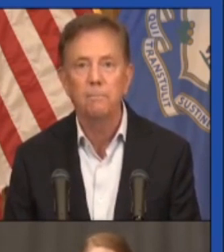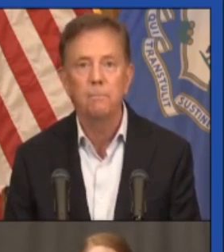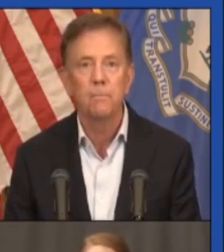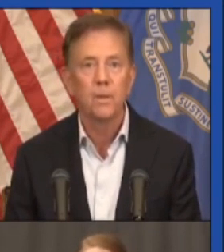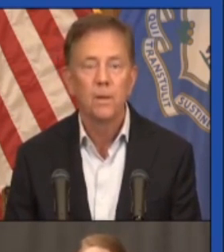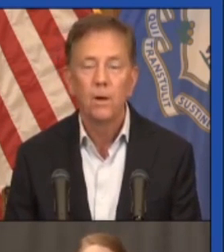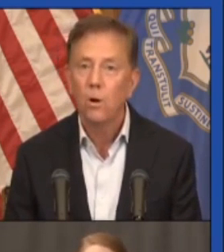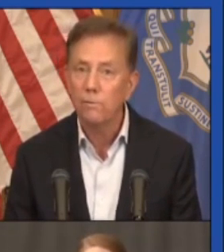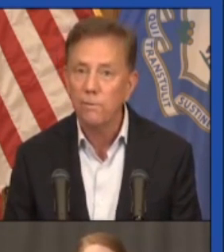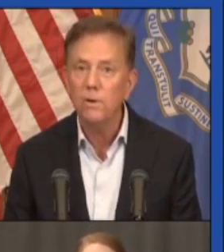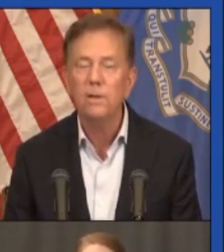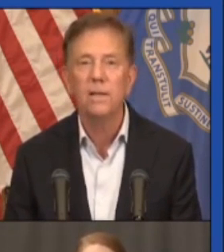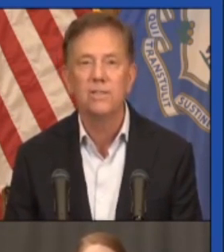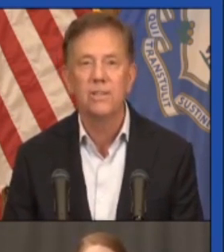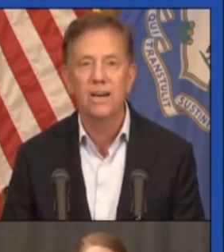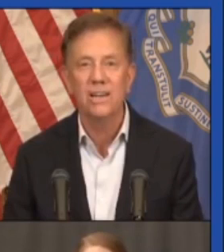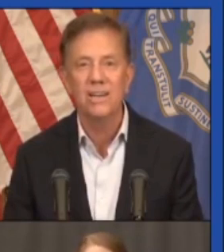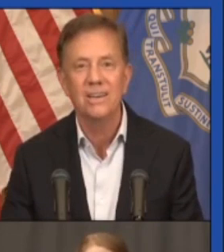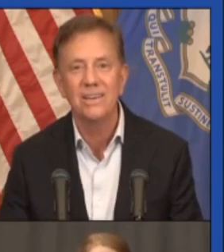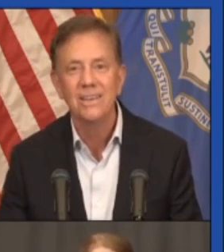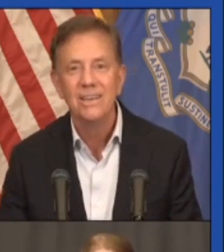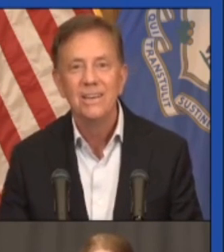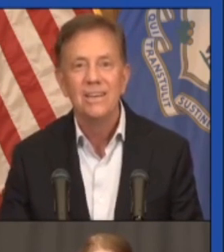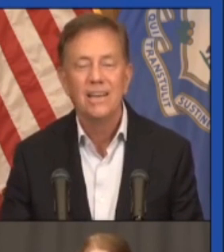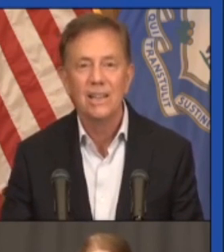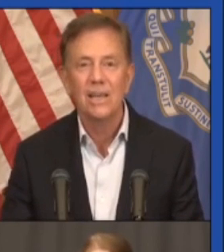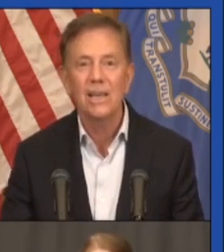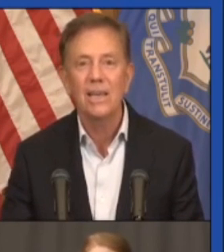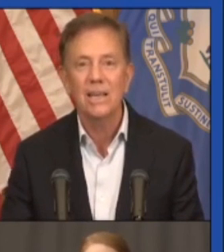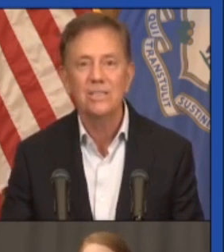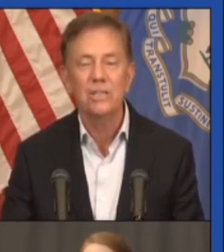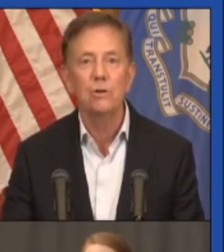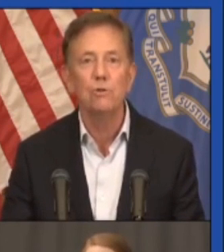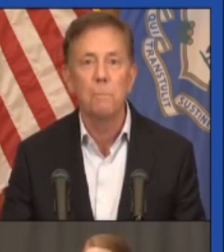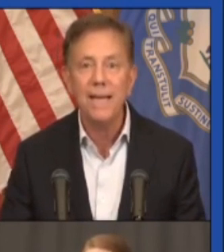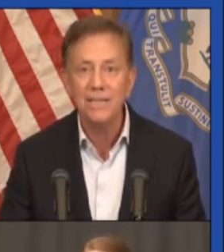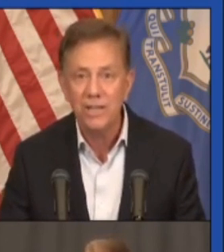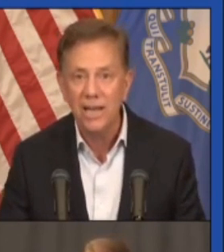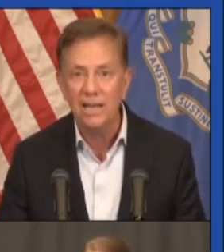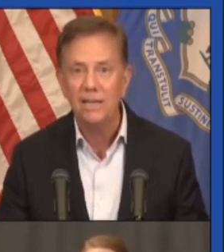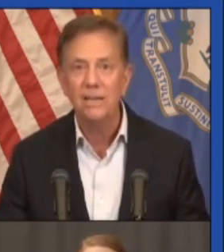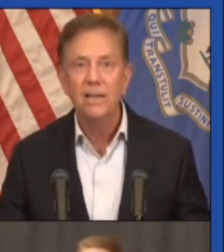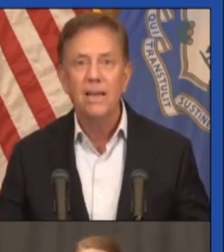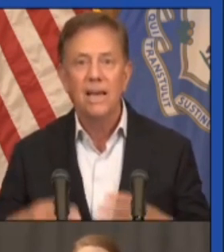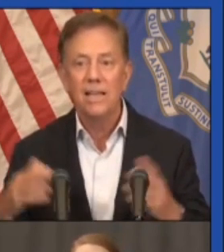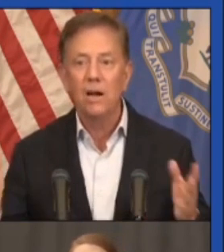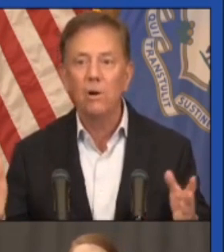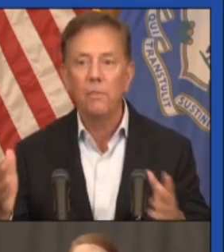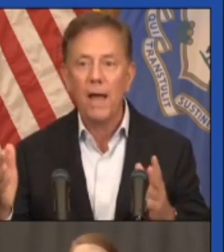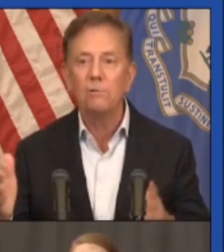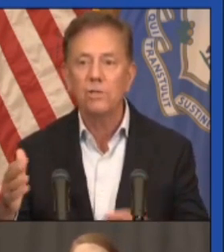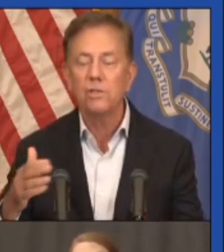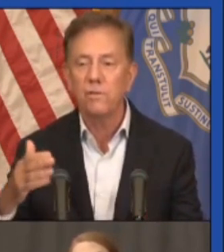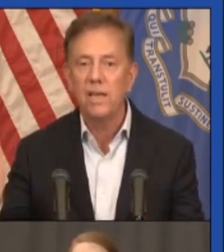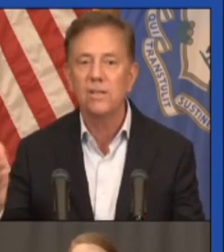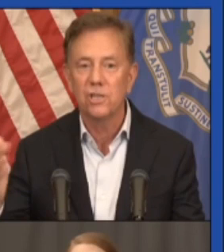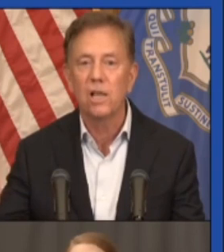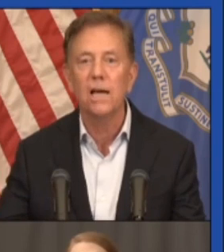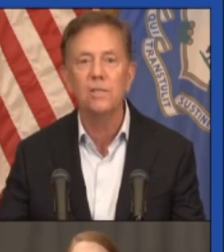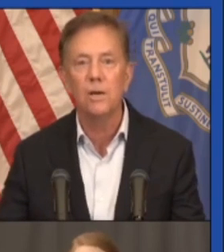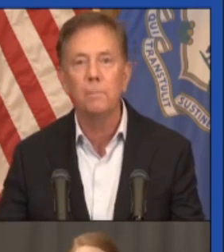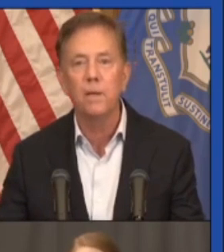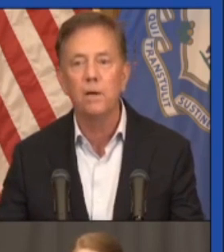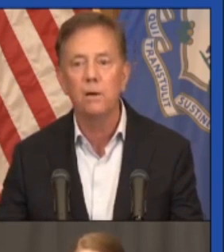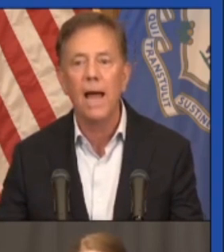in Hartford. It's not in Italy. It's in Uzbekistan. And there are thousands of